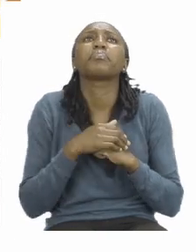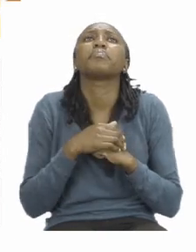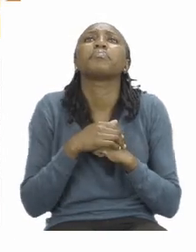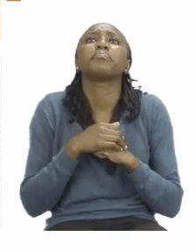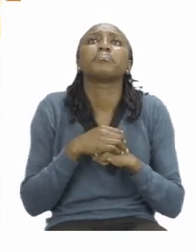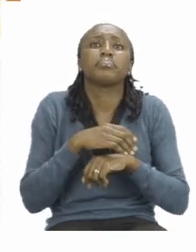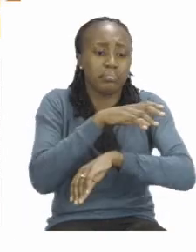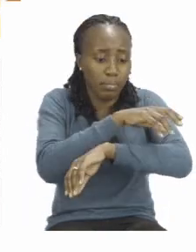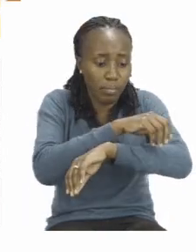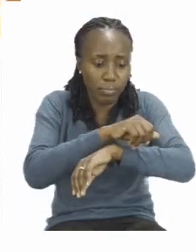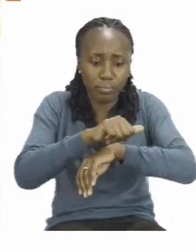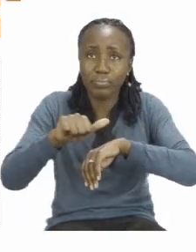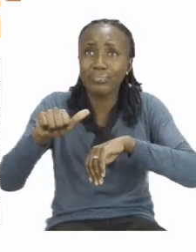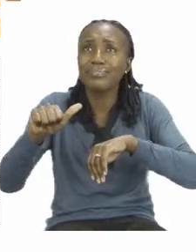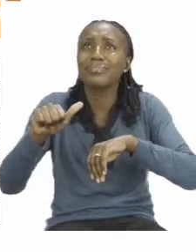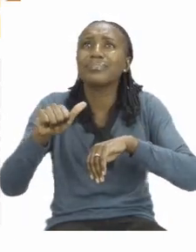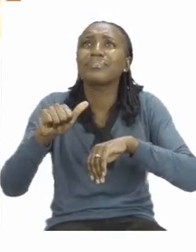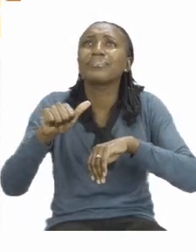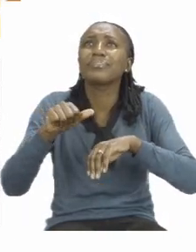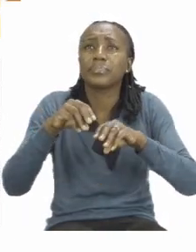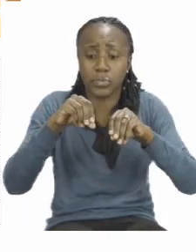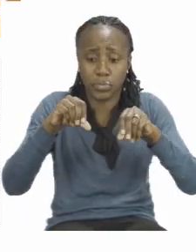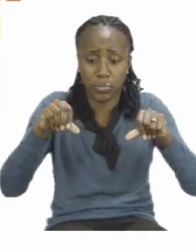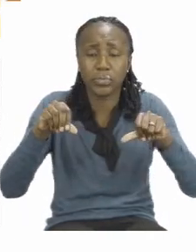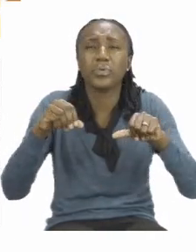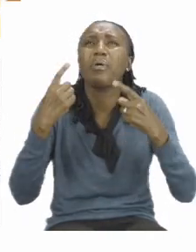beach during summer?